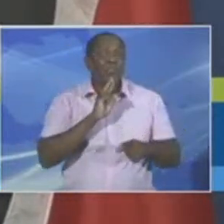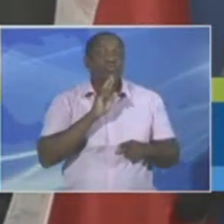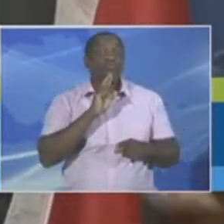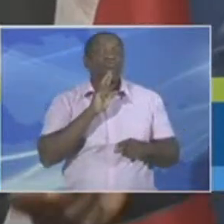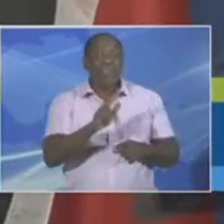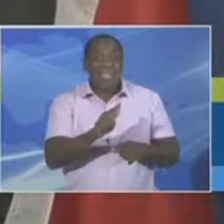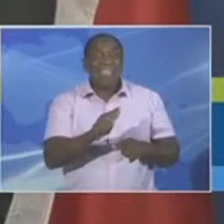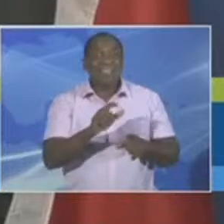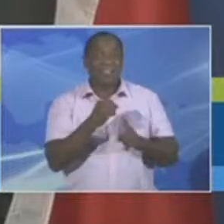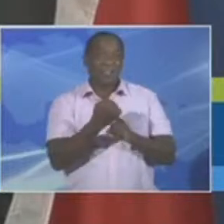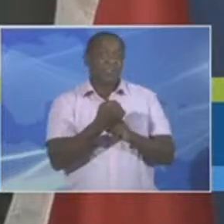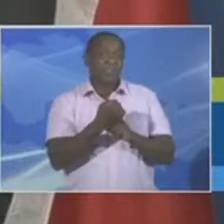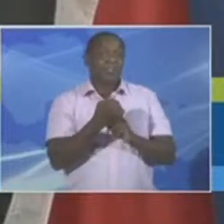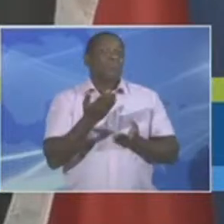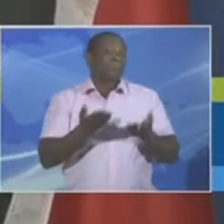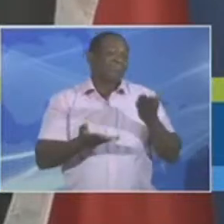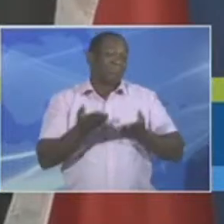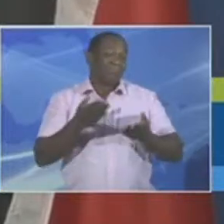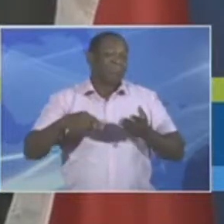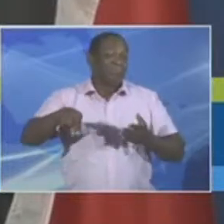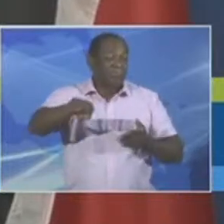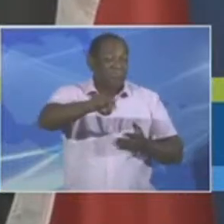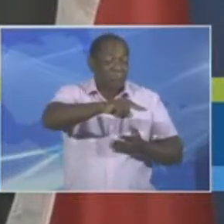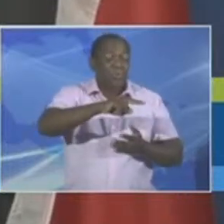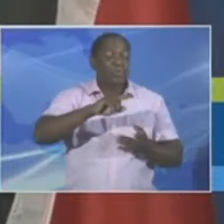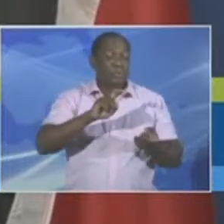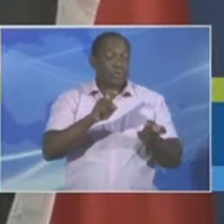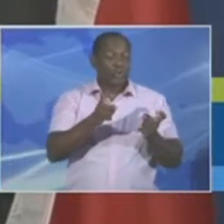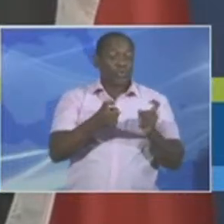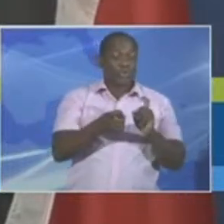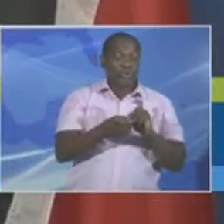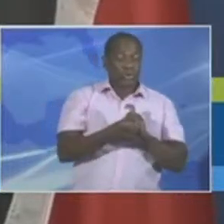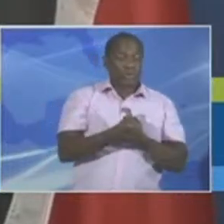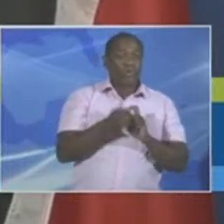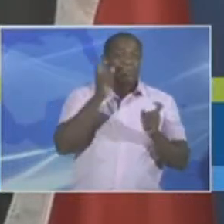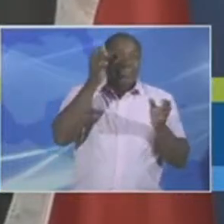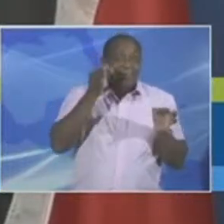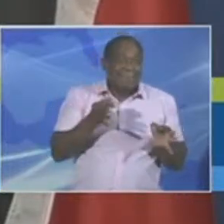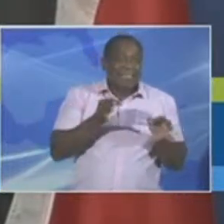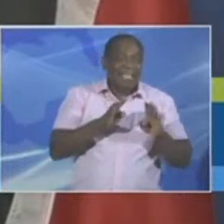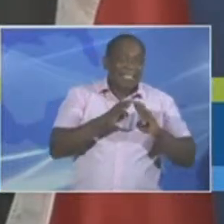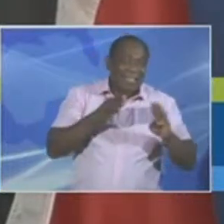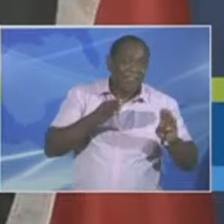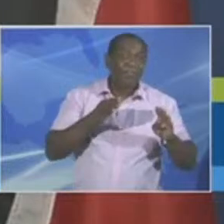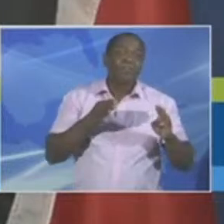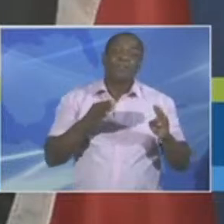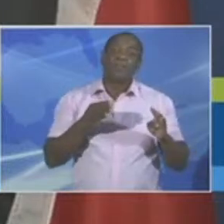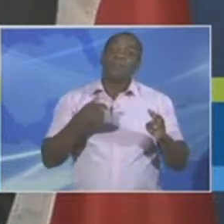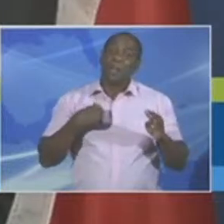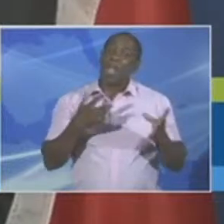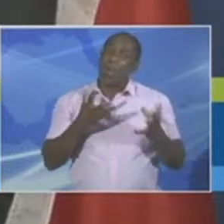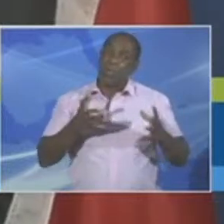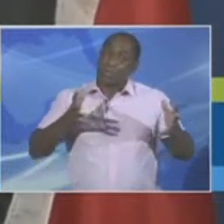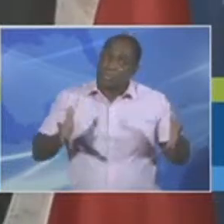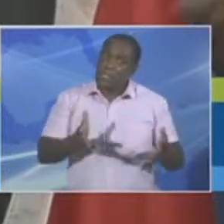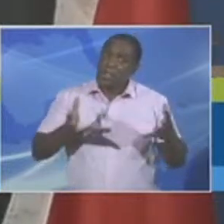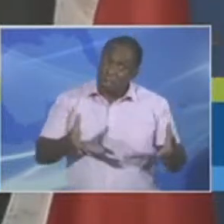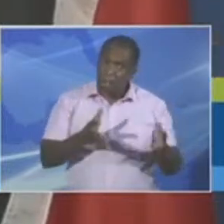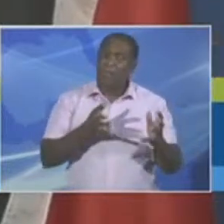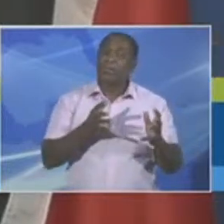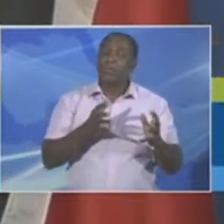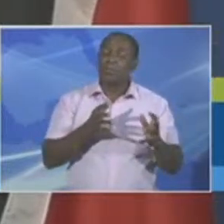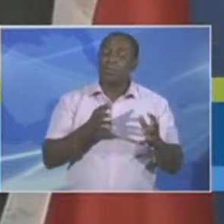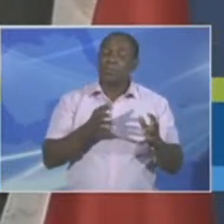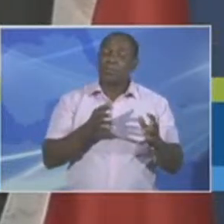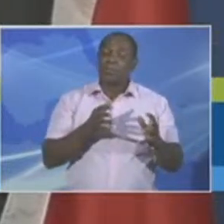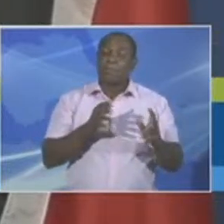the effects of these things upon you and your family. And I would like to encourage the population to pay attention to the outside